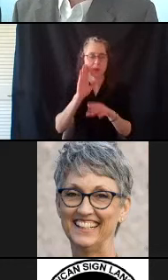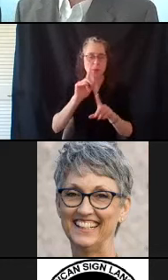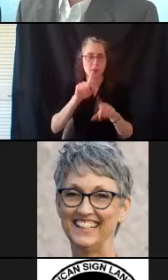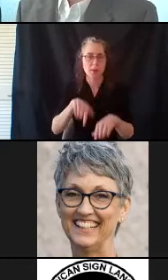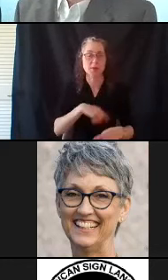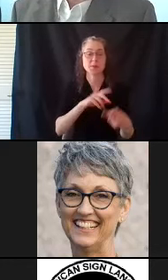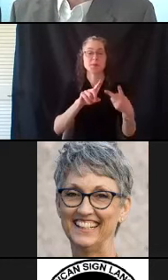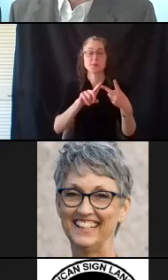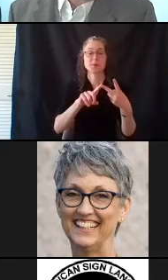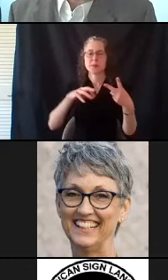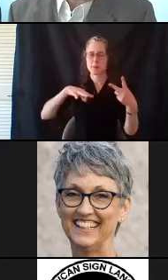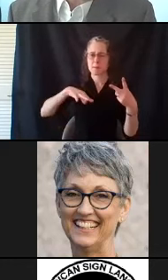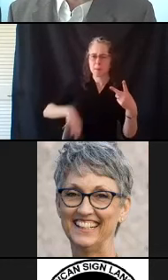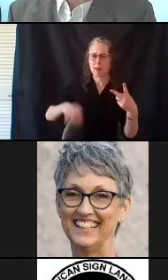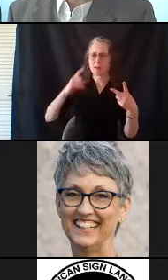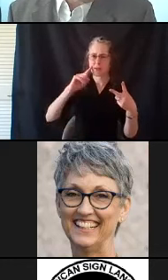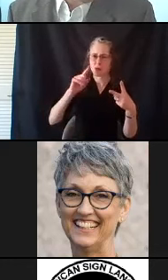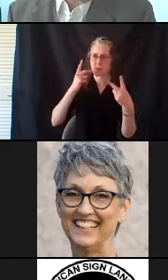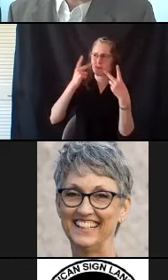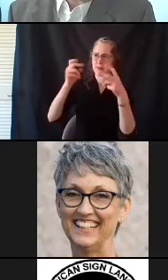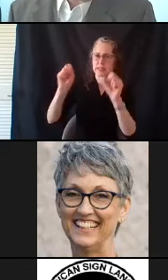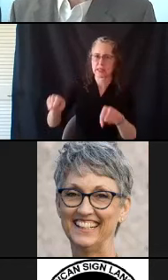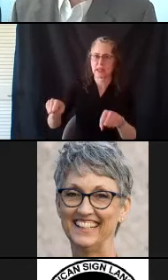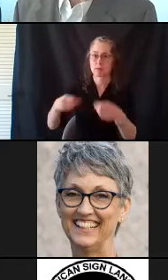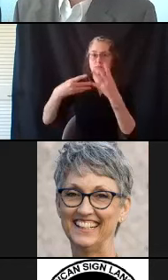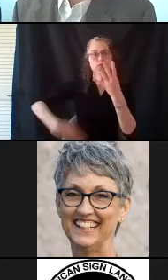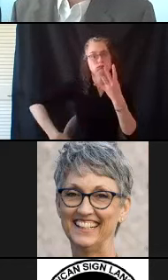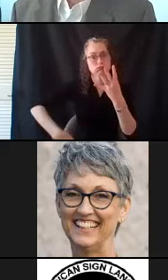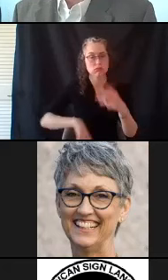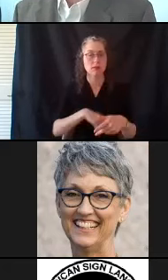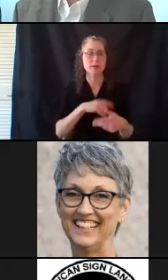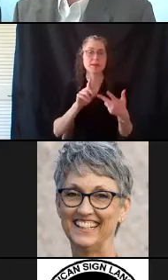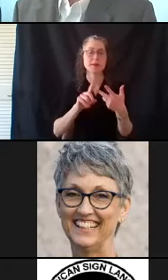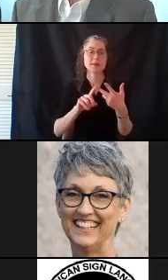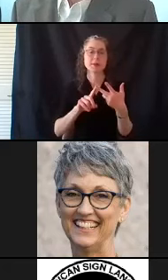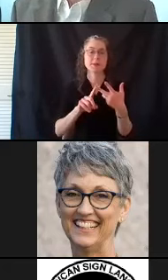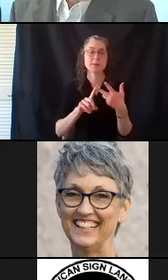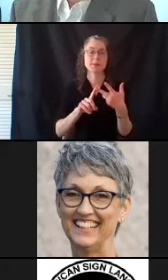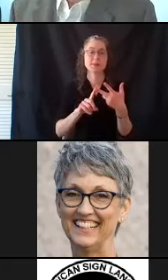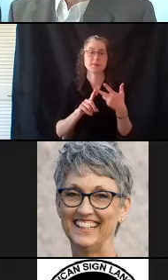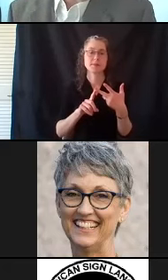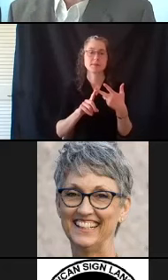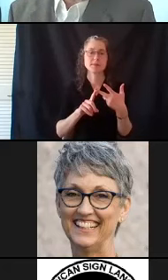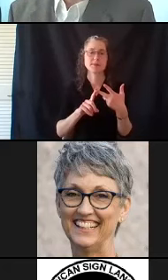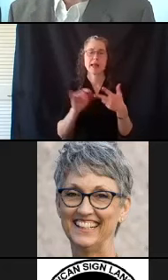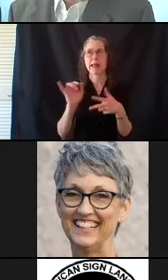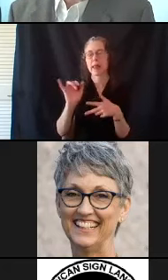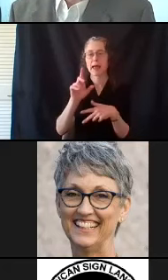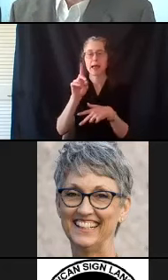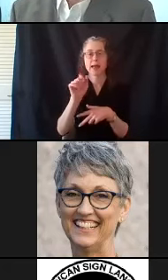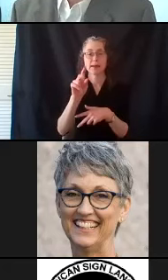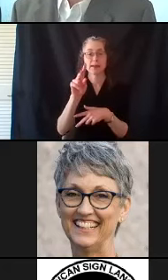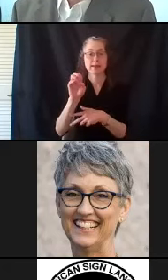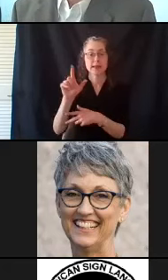are the benefits of visitability? And there are many. We're going to sort of do a Dave Letterman and the top